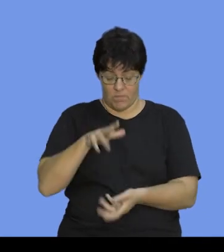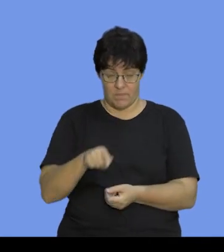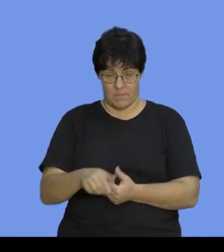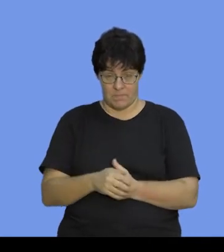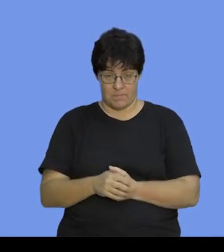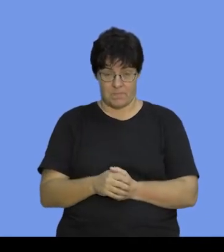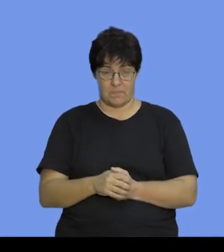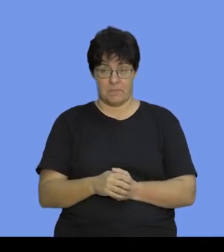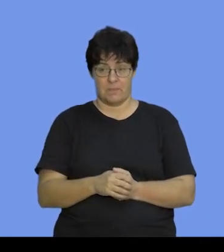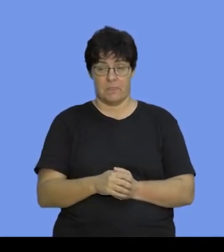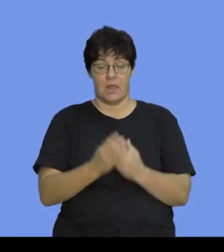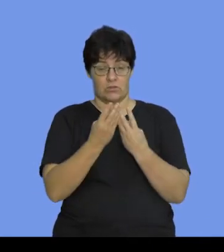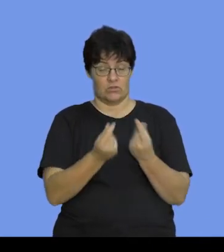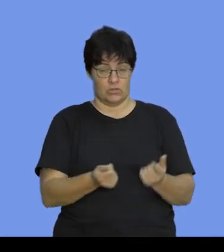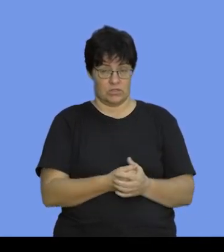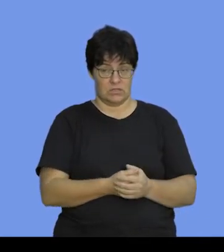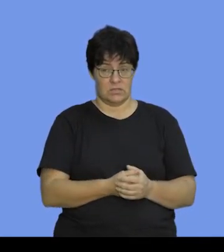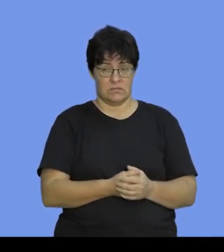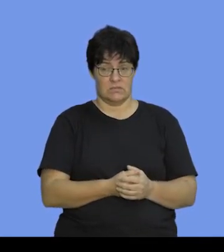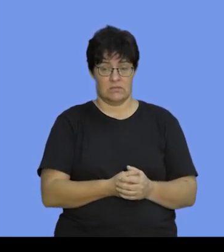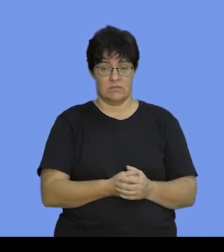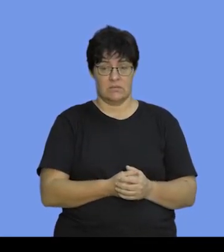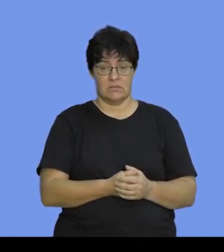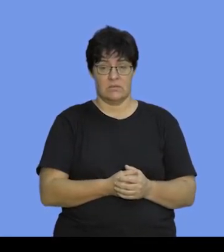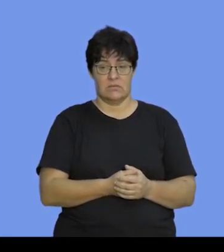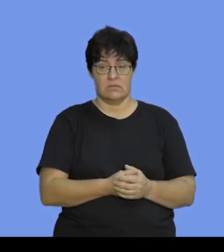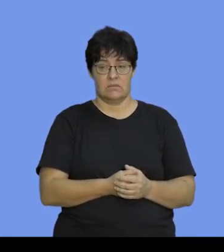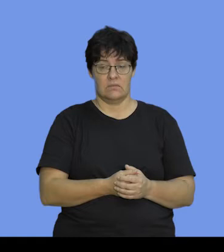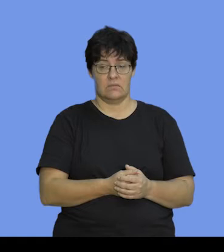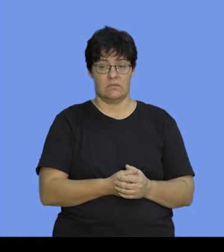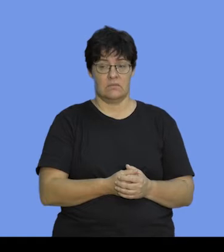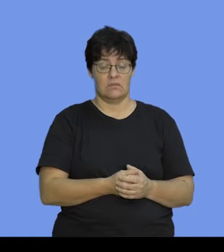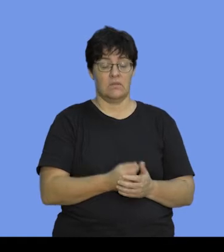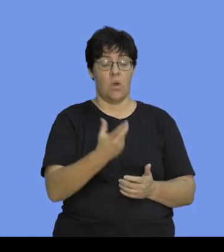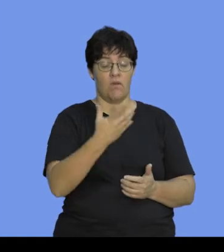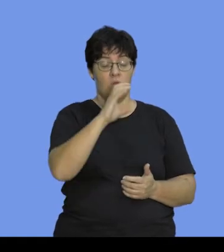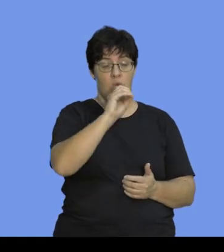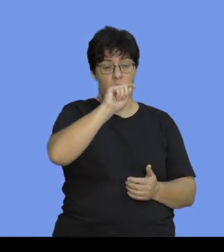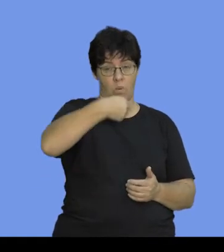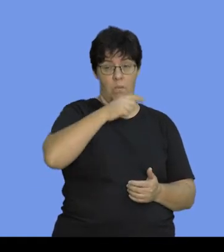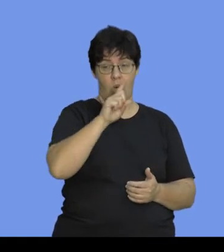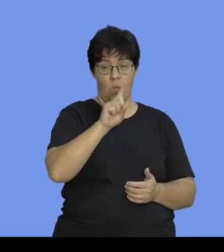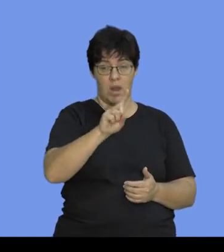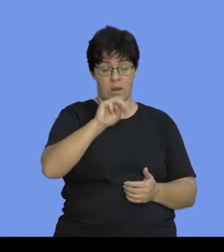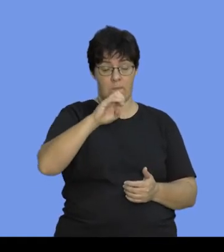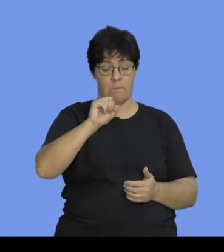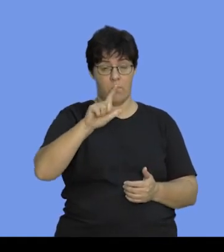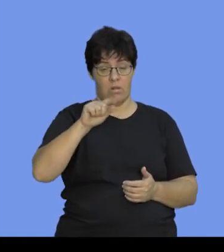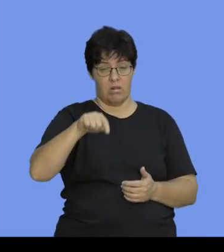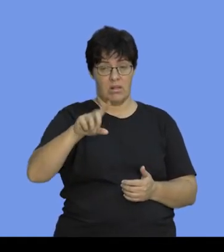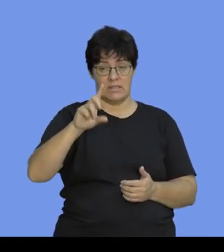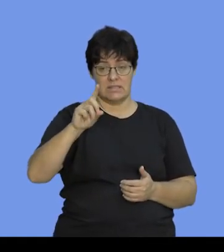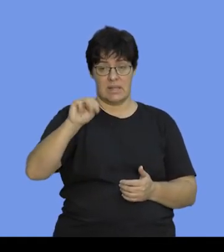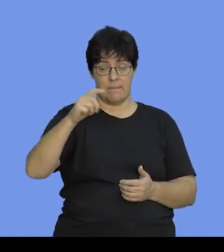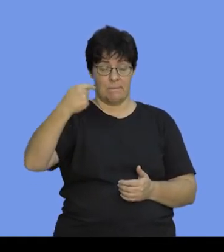volume of solution, okay? Cubic centimeters of this concentration,